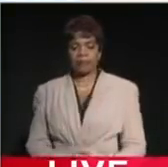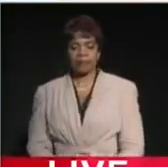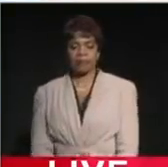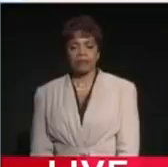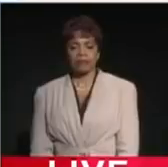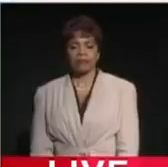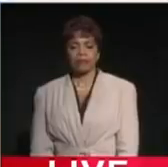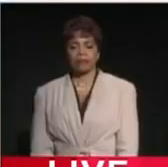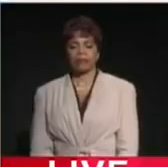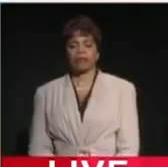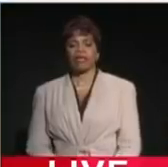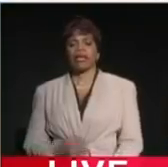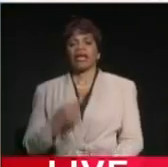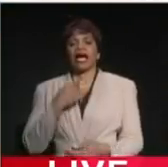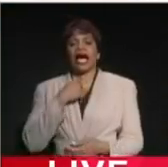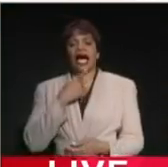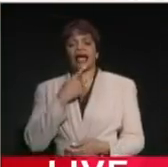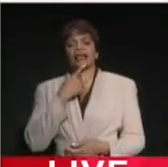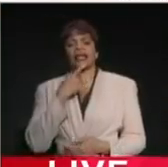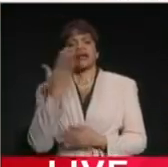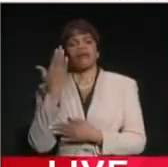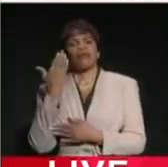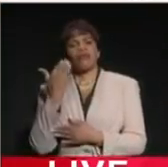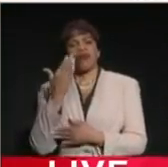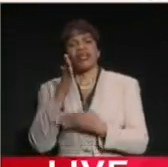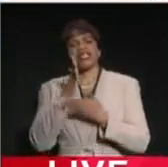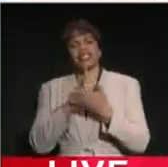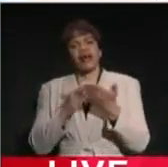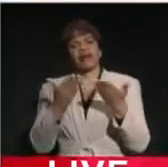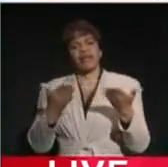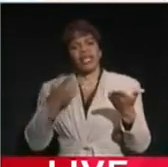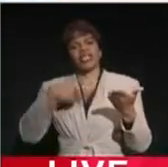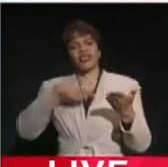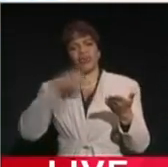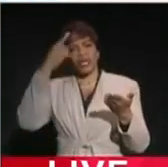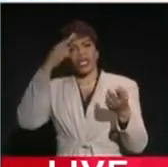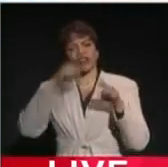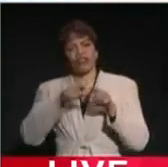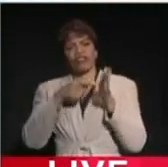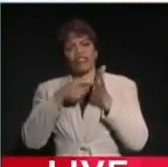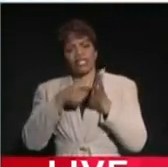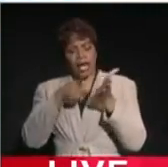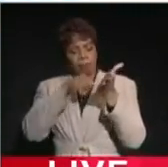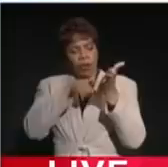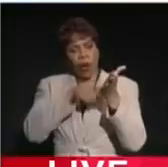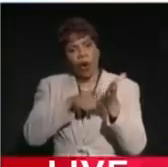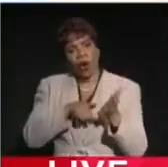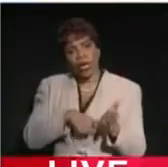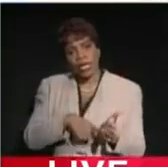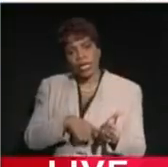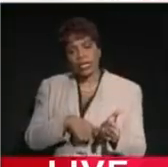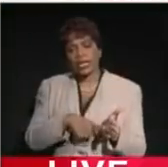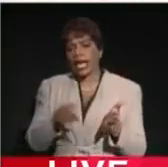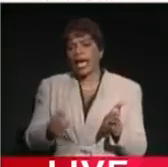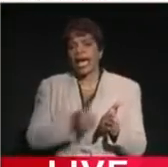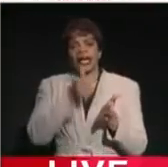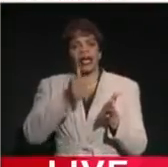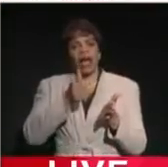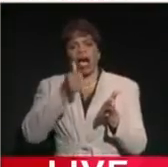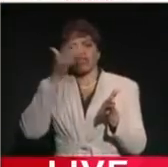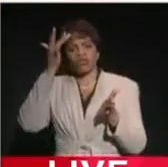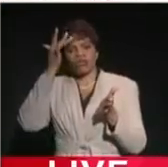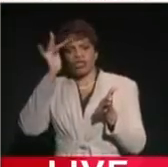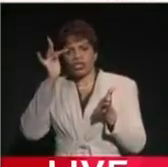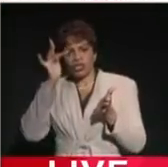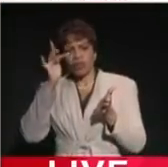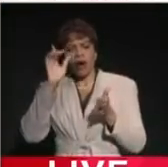Guadagno? I would ask, listen, I said this earlier and I meant it. There are some things we agree on, things like audits, things like some other smart government. Where have you